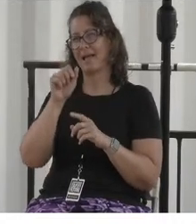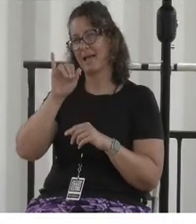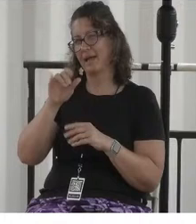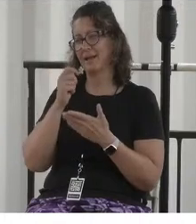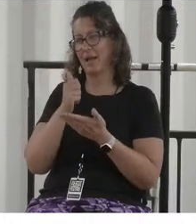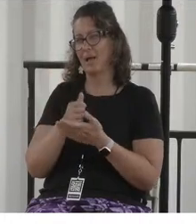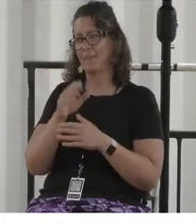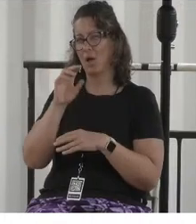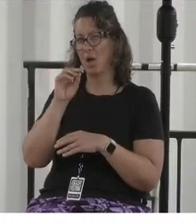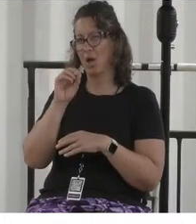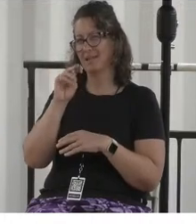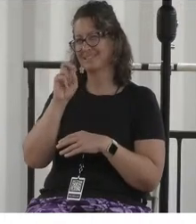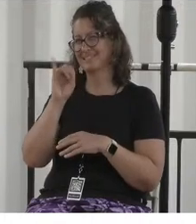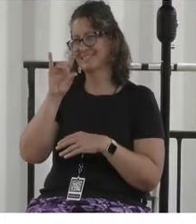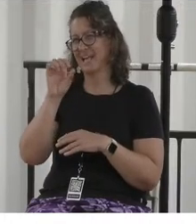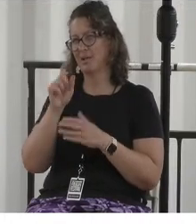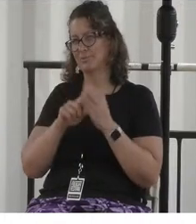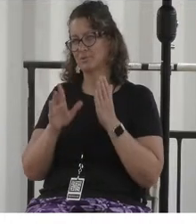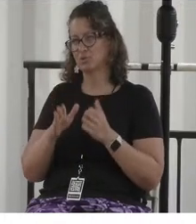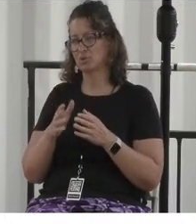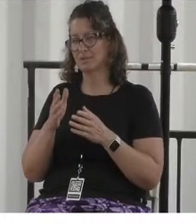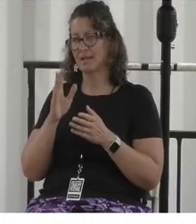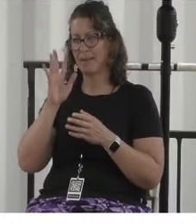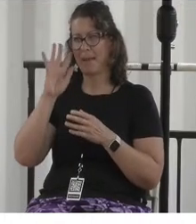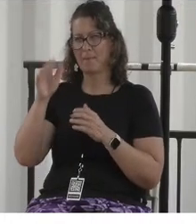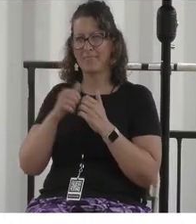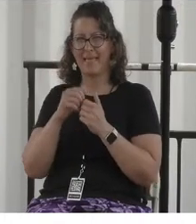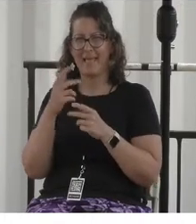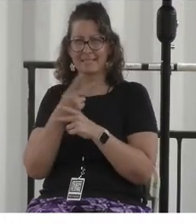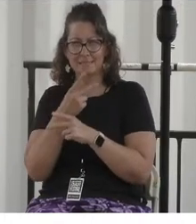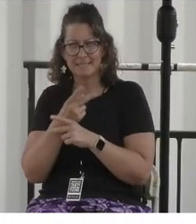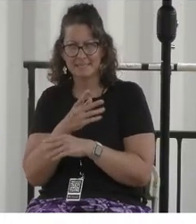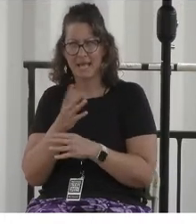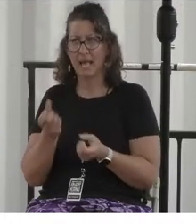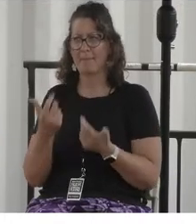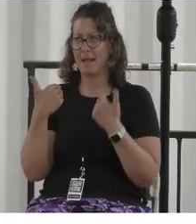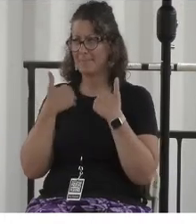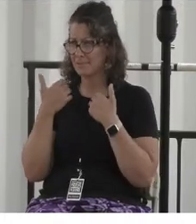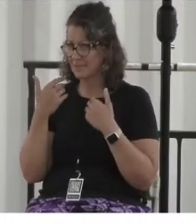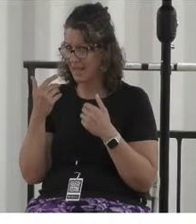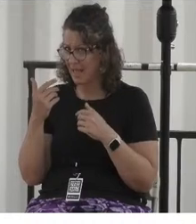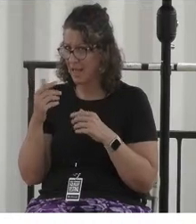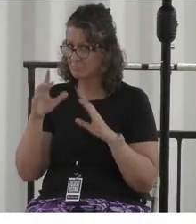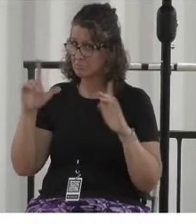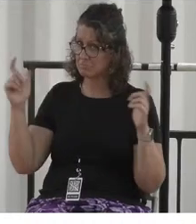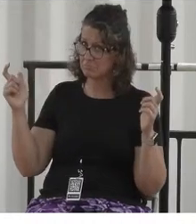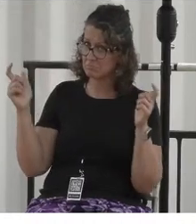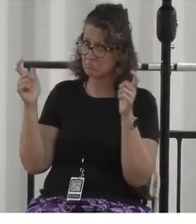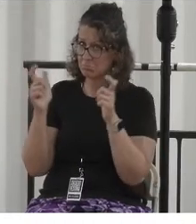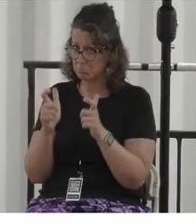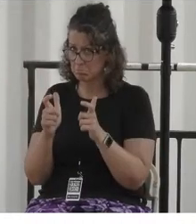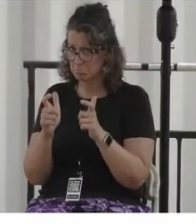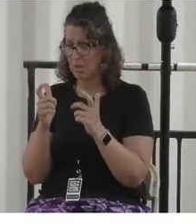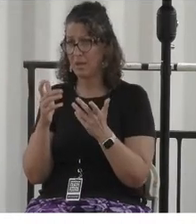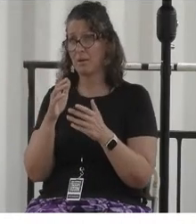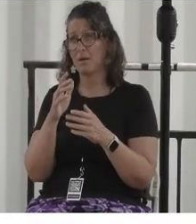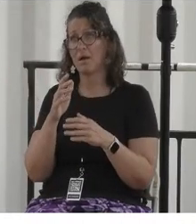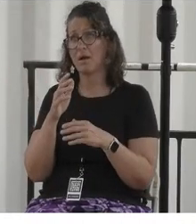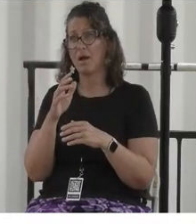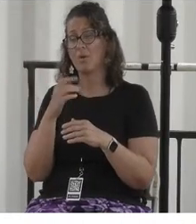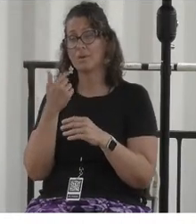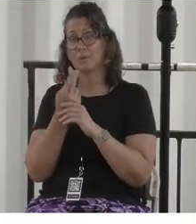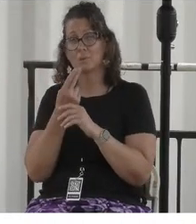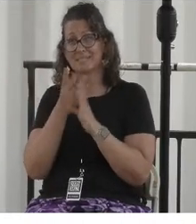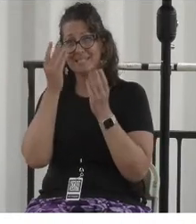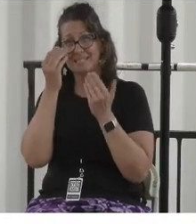population estimates. You know, how many animals do we have, and is that changing over time? Is it getting worse or better? And then they use that data to walk over to the